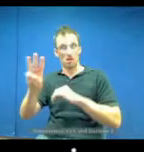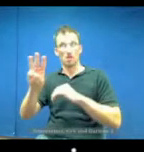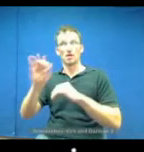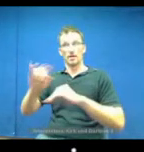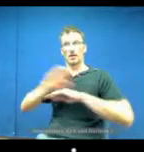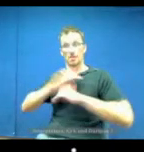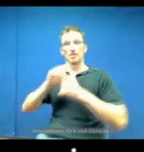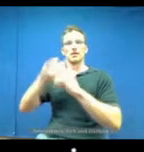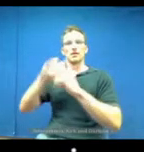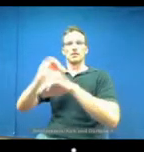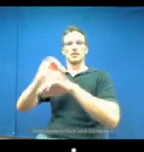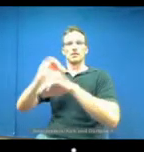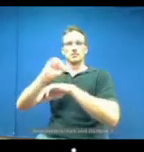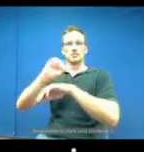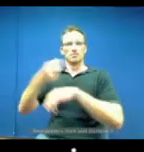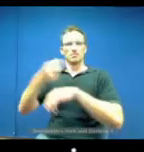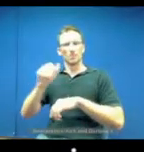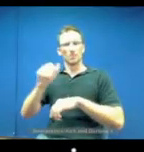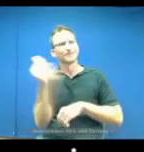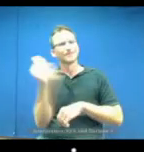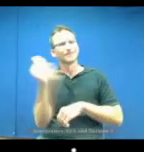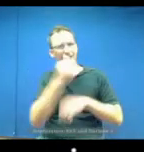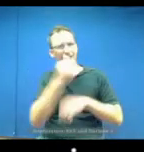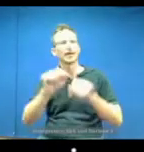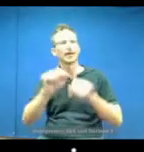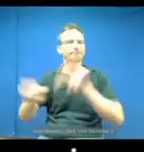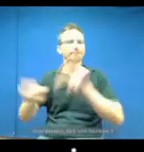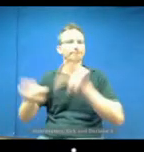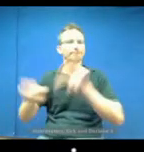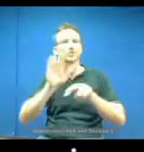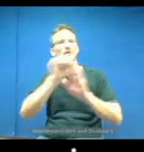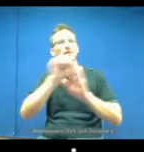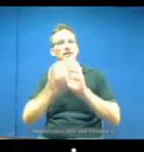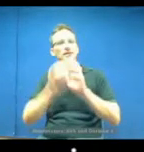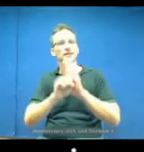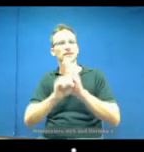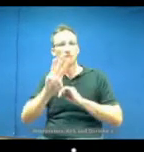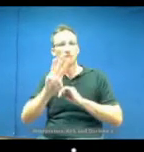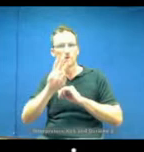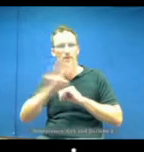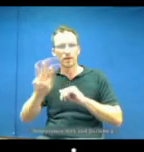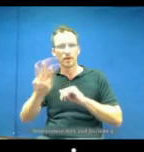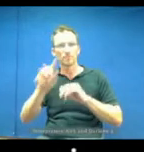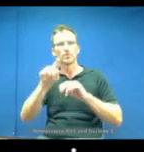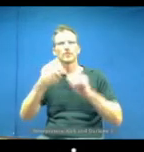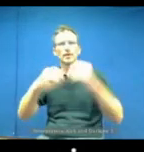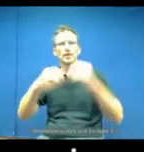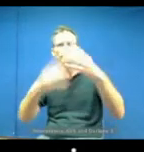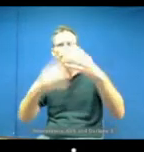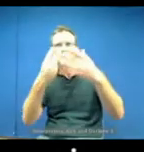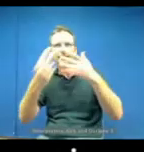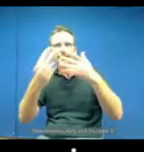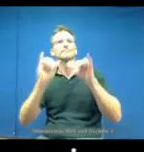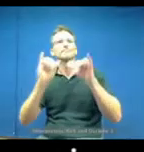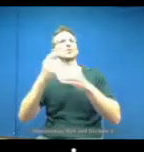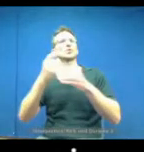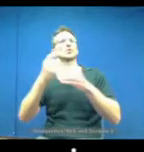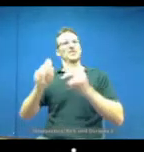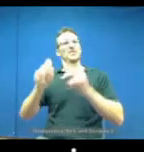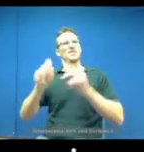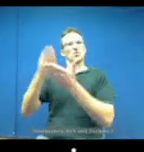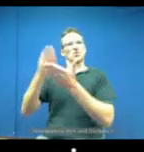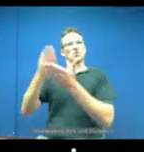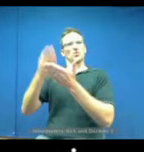there. You can see what kinds of items have to be established. They're great practice forms. You